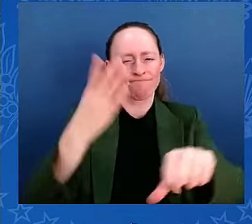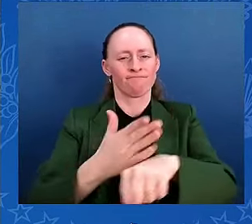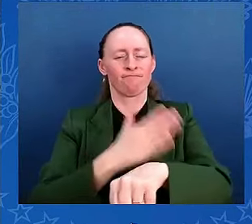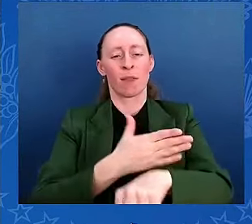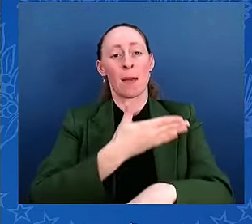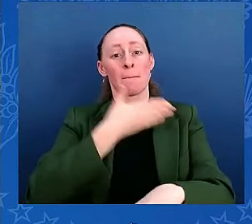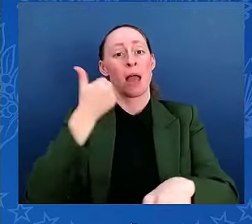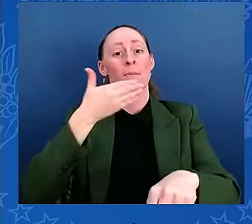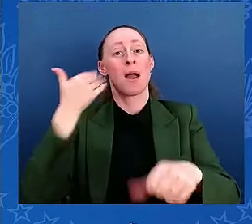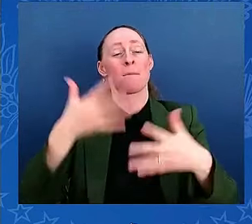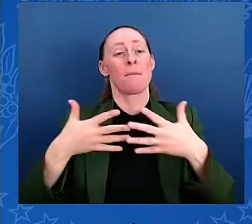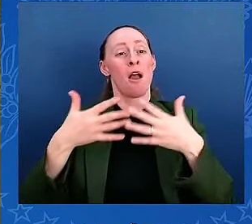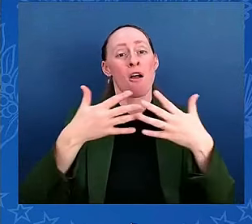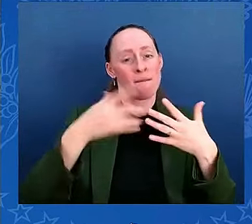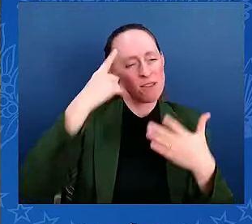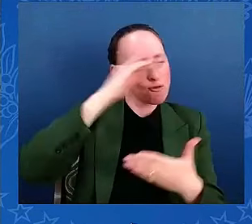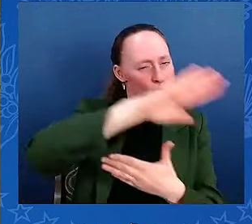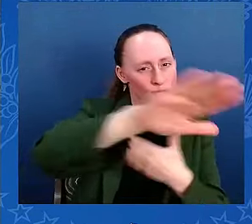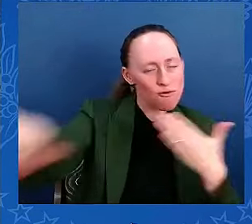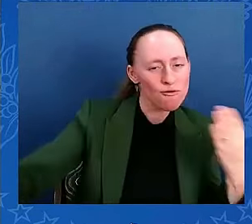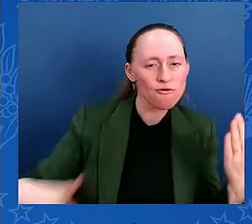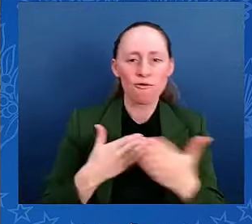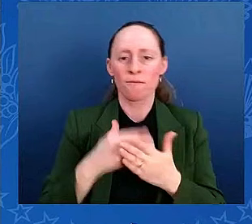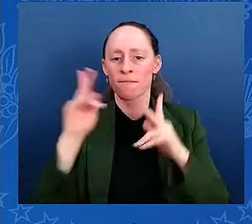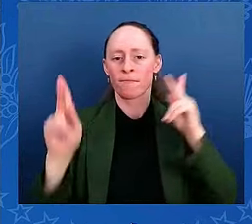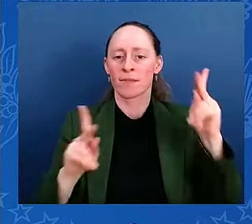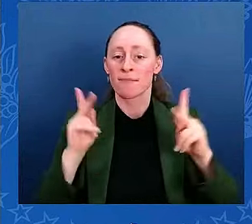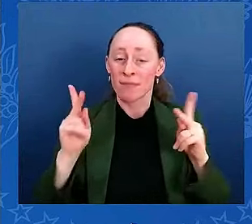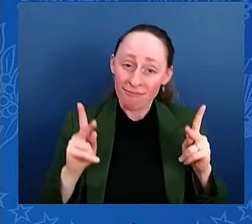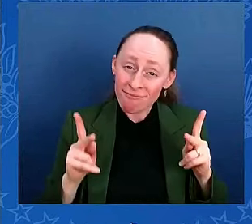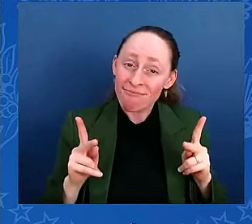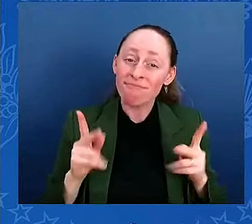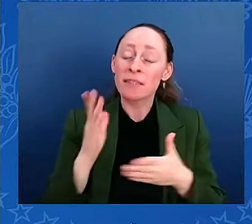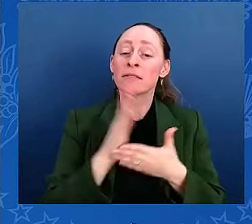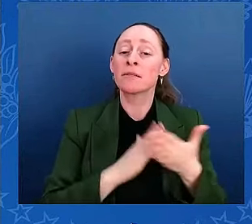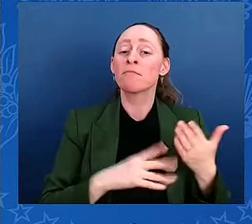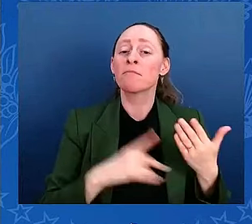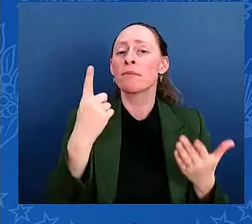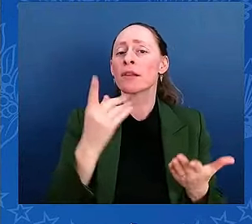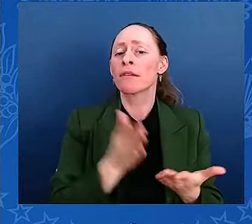end of the stick like my family growing up had been. This is what the